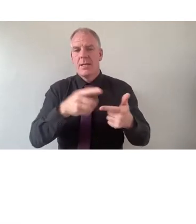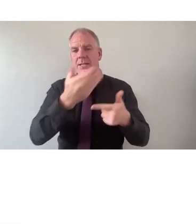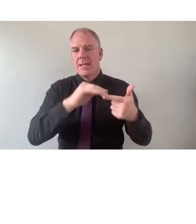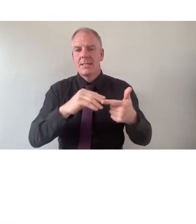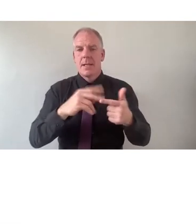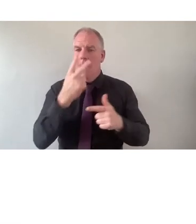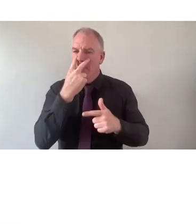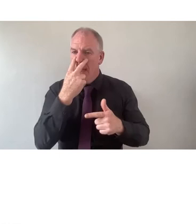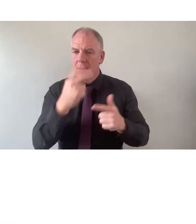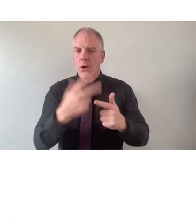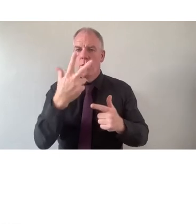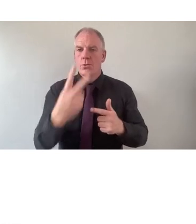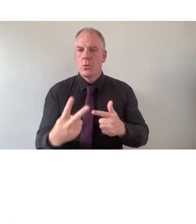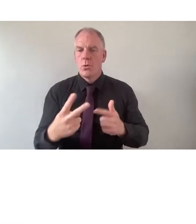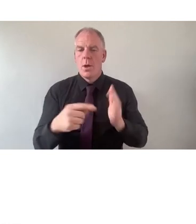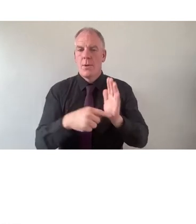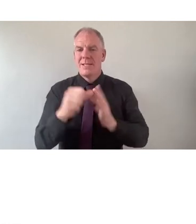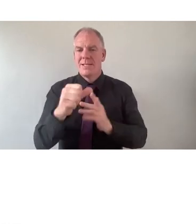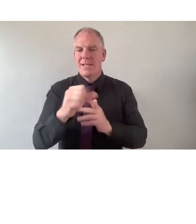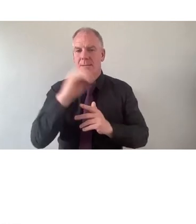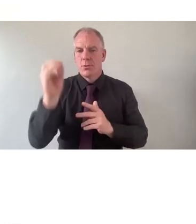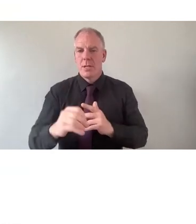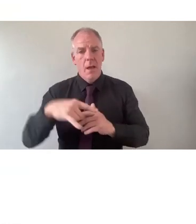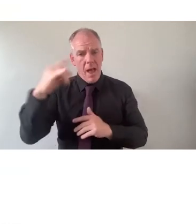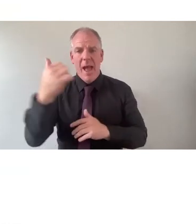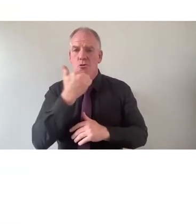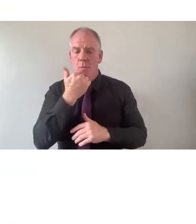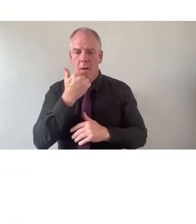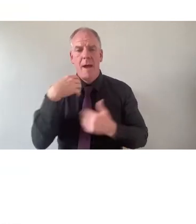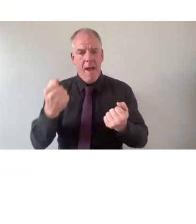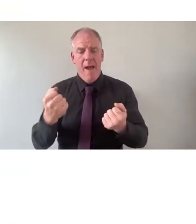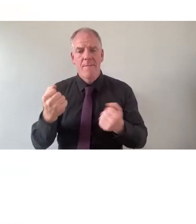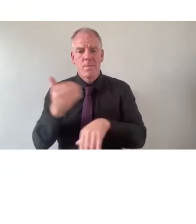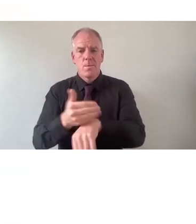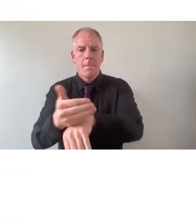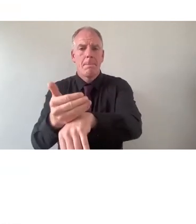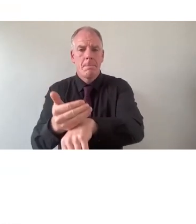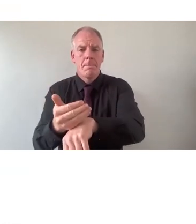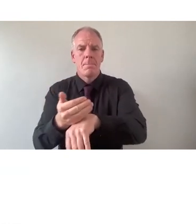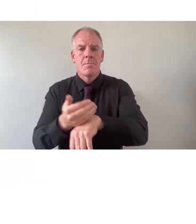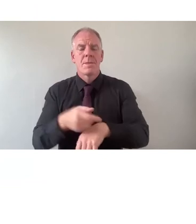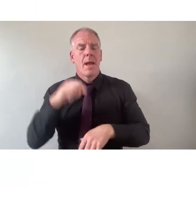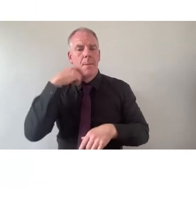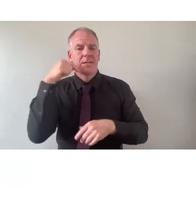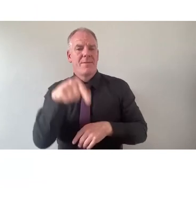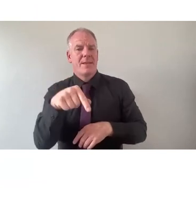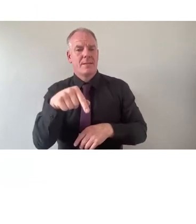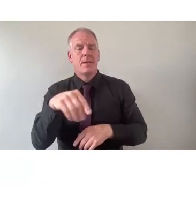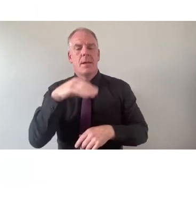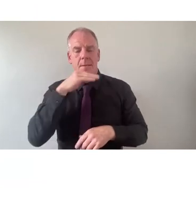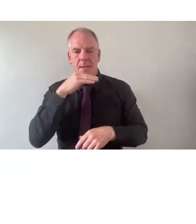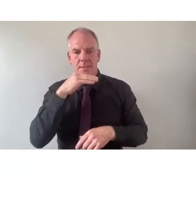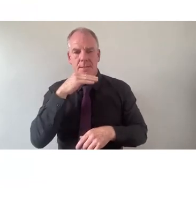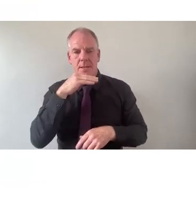and it's 32.6%. So quite a higher number are actually working as well. And as a result of that, that's why